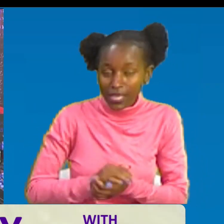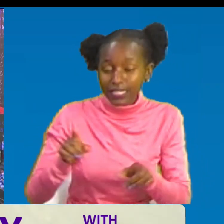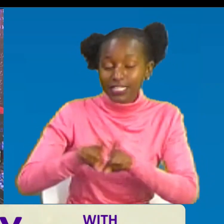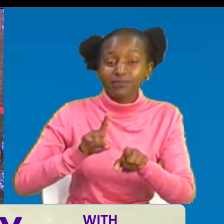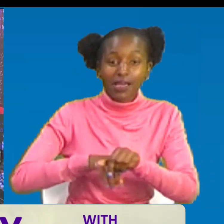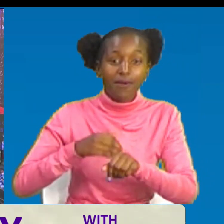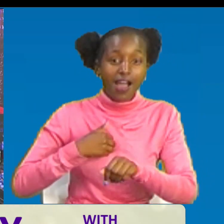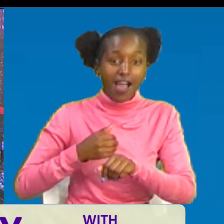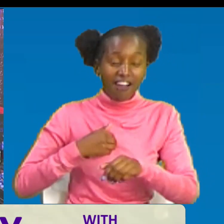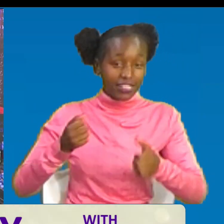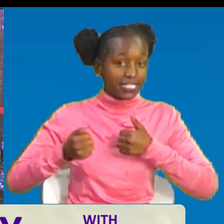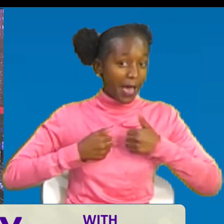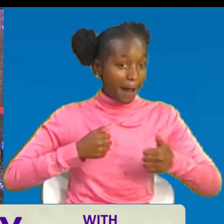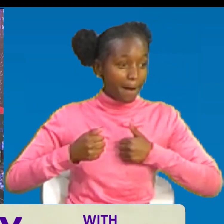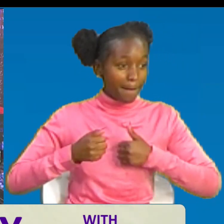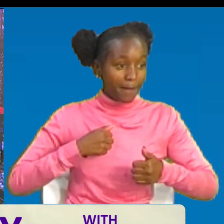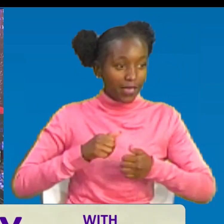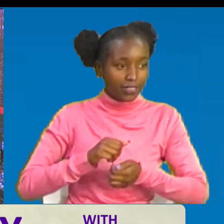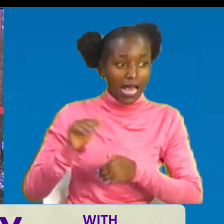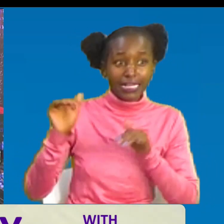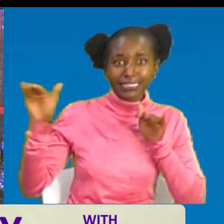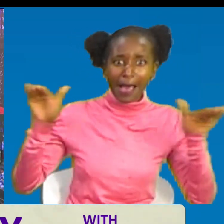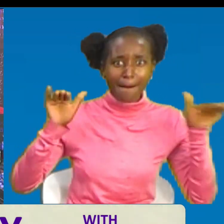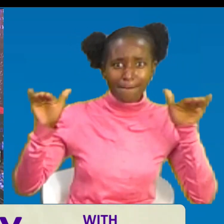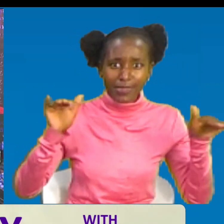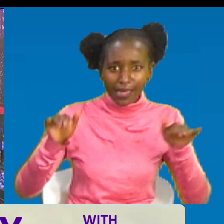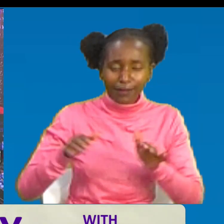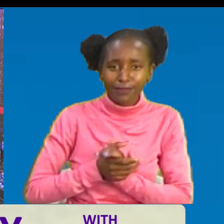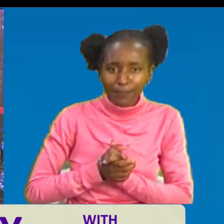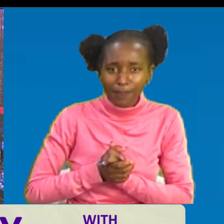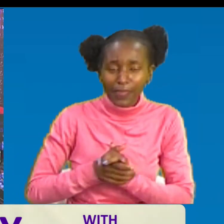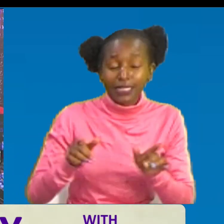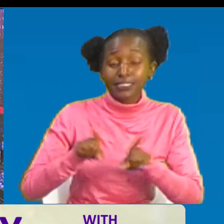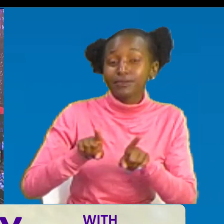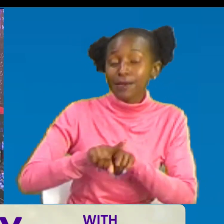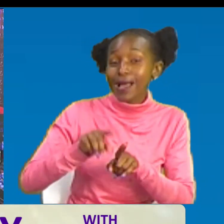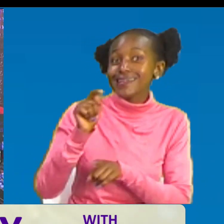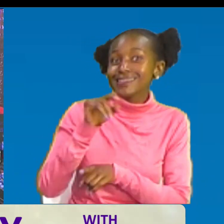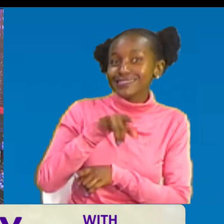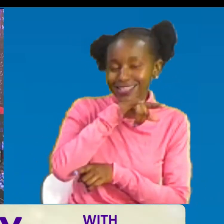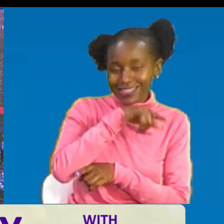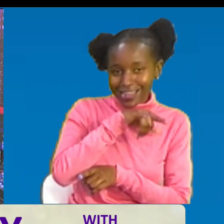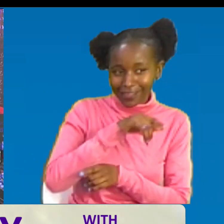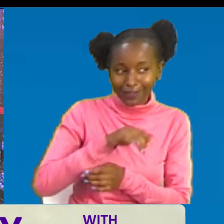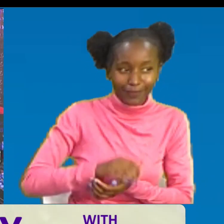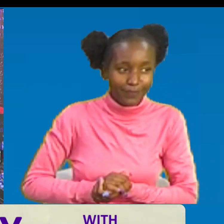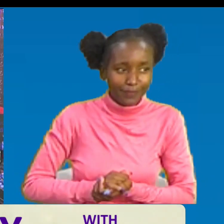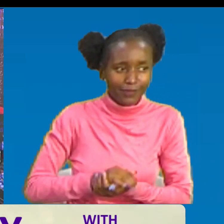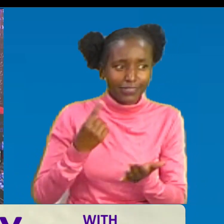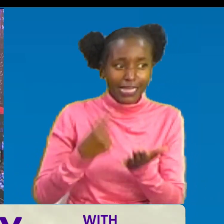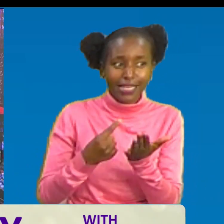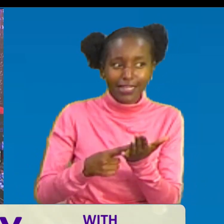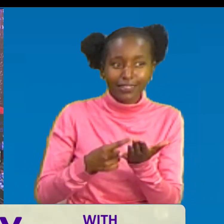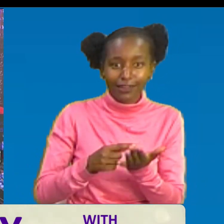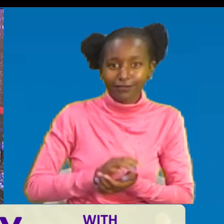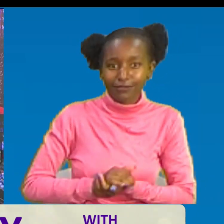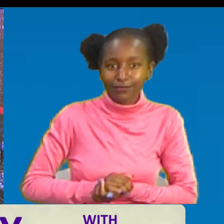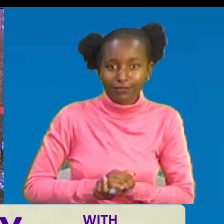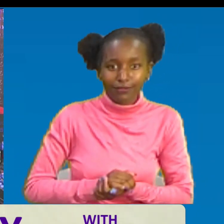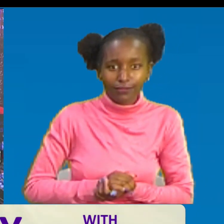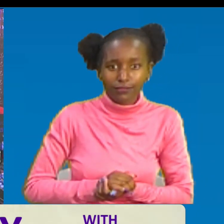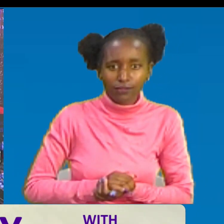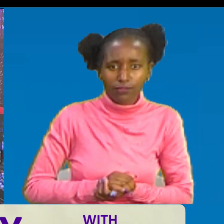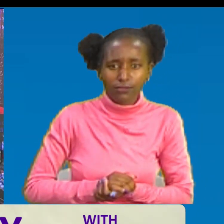alongside Zambia and our neighbors Tanzania, representing East Africa this time round. And it's quite interesting to see the